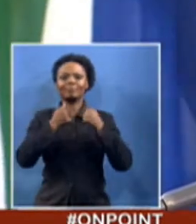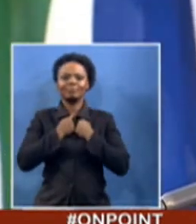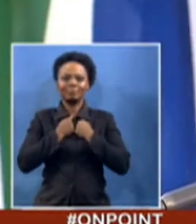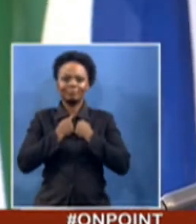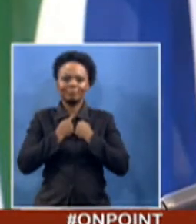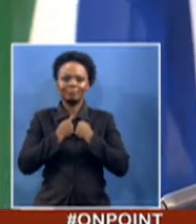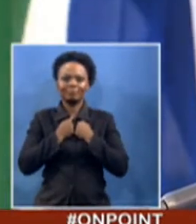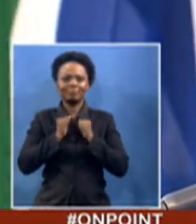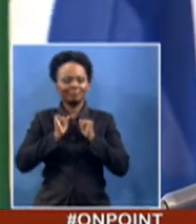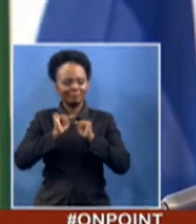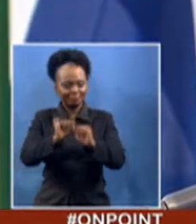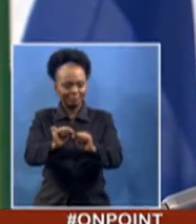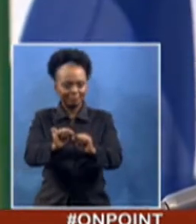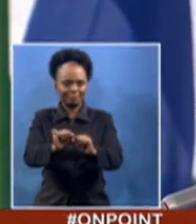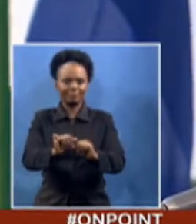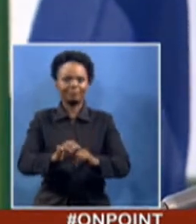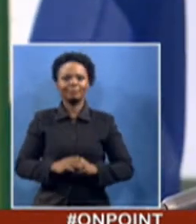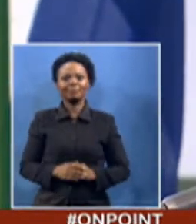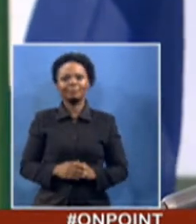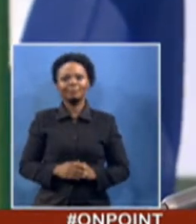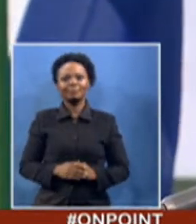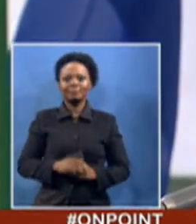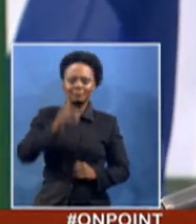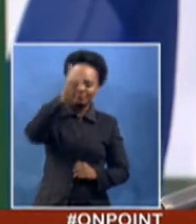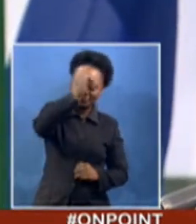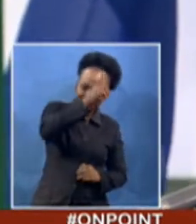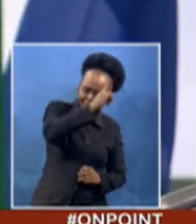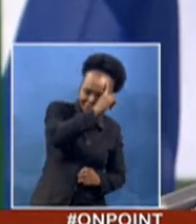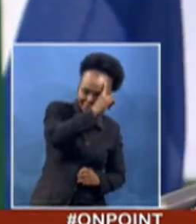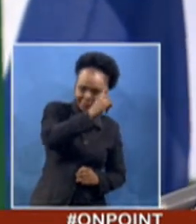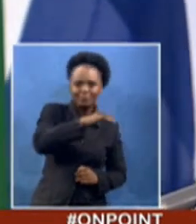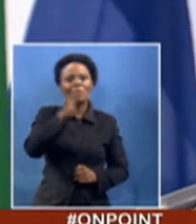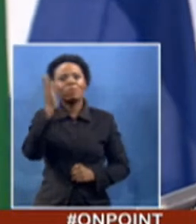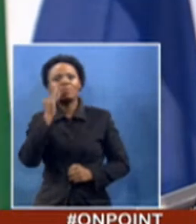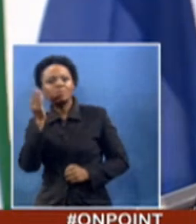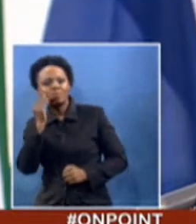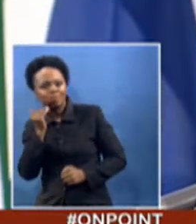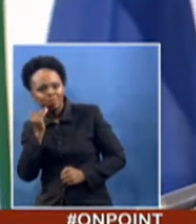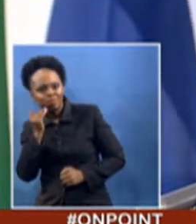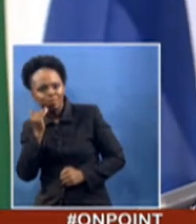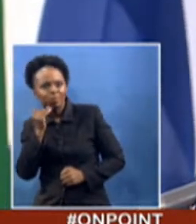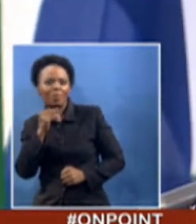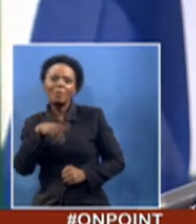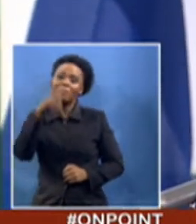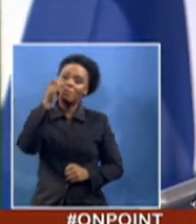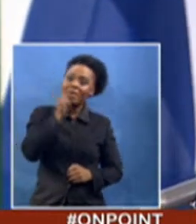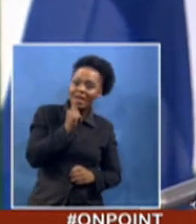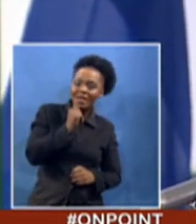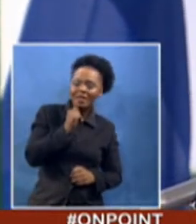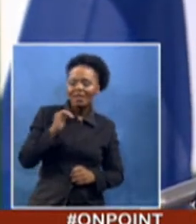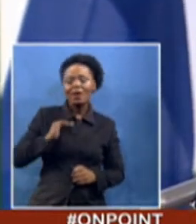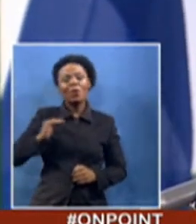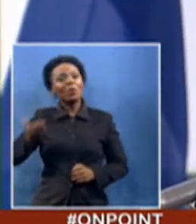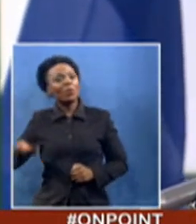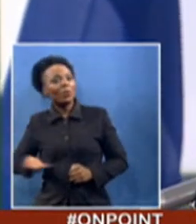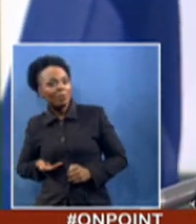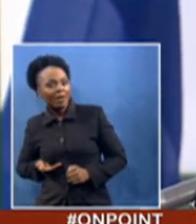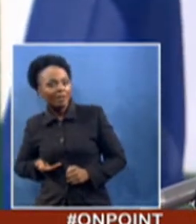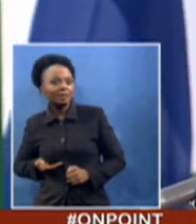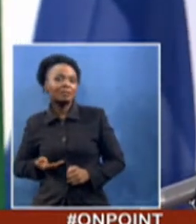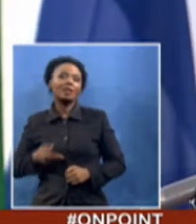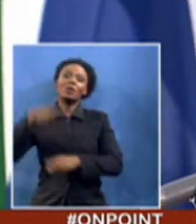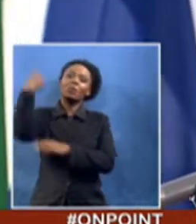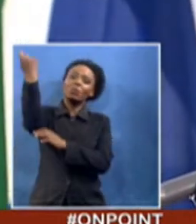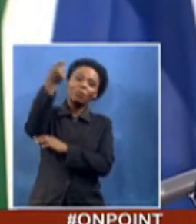it, be they black or white, man or woman, rural